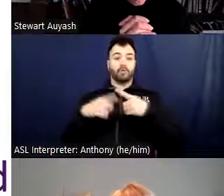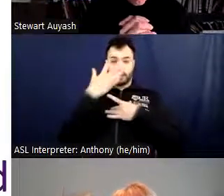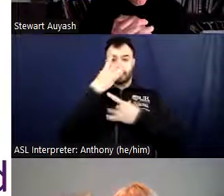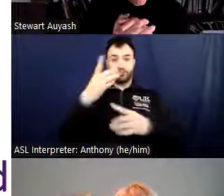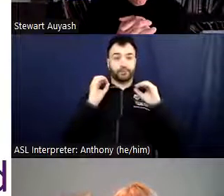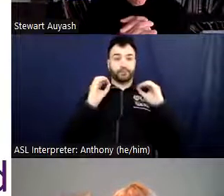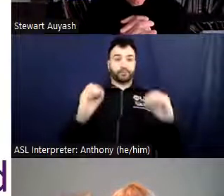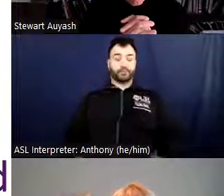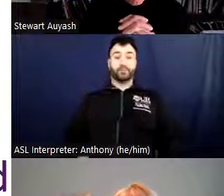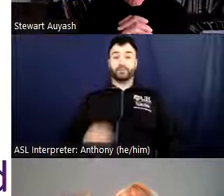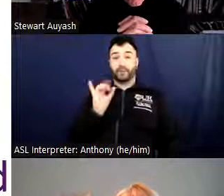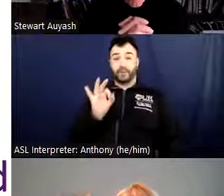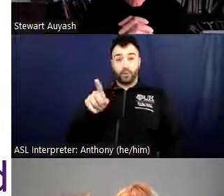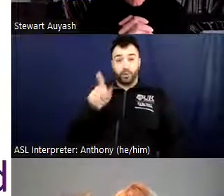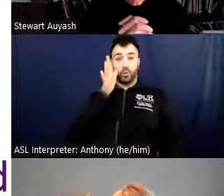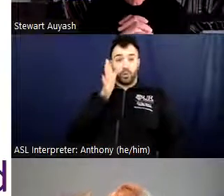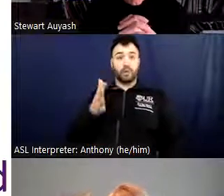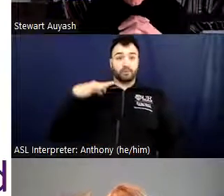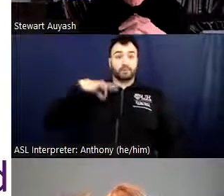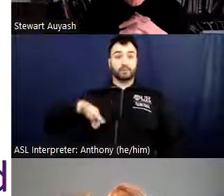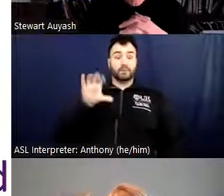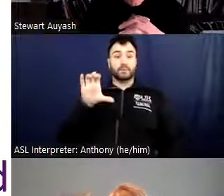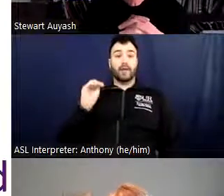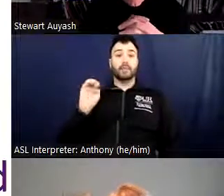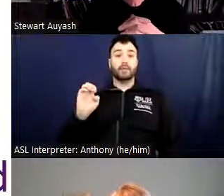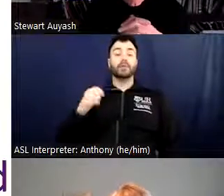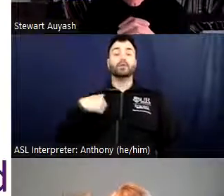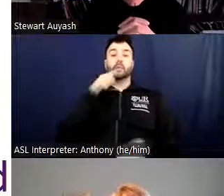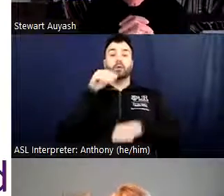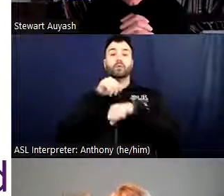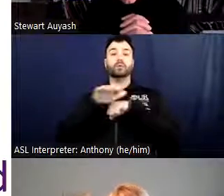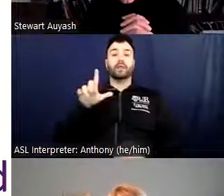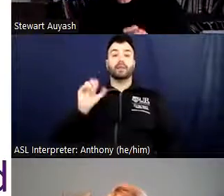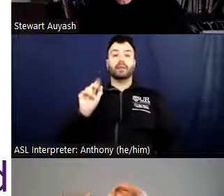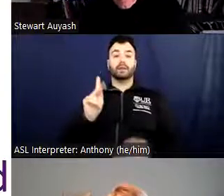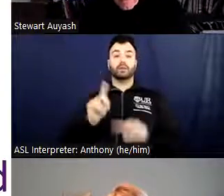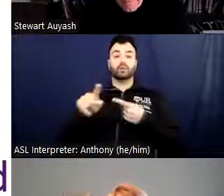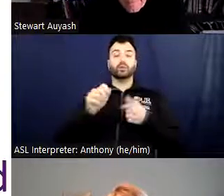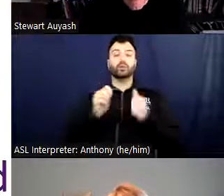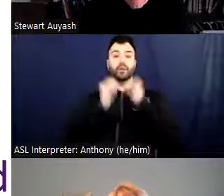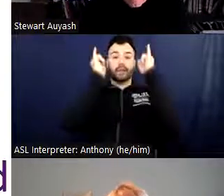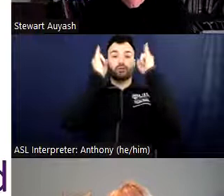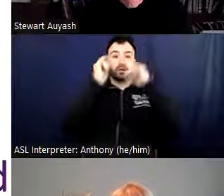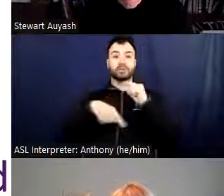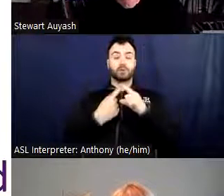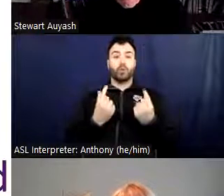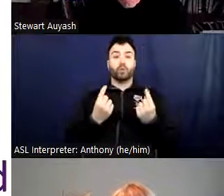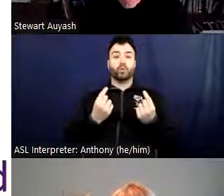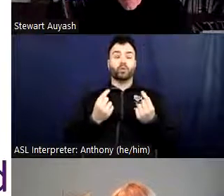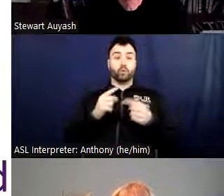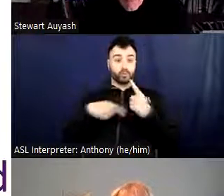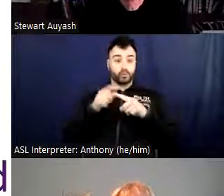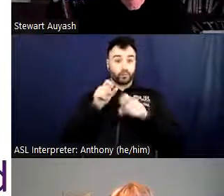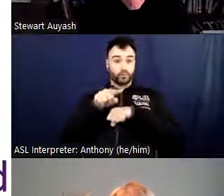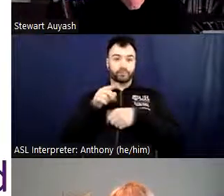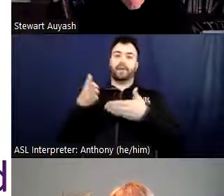are going to be claiming CME or social work credits, we will send you a link and some instructions following the webinar. And it's very important that you